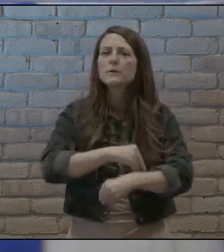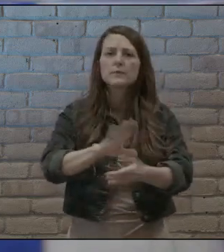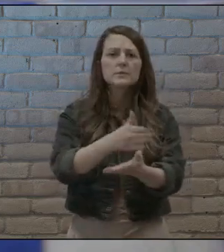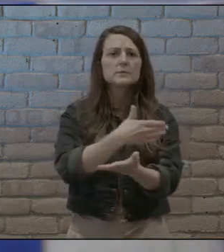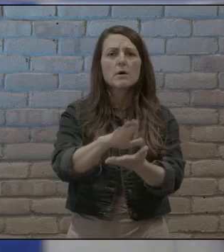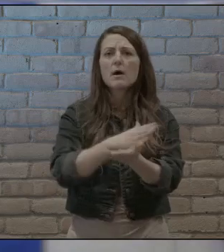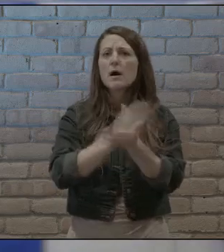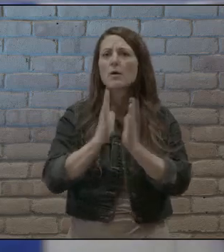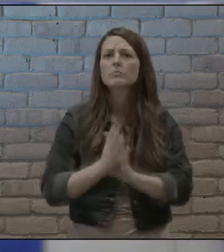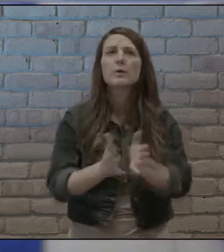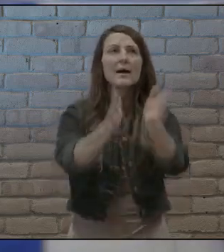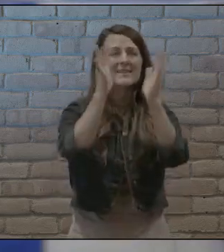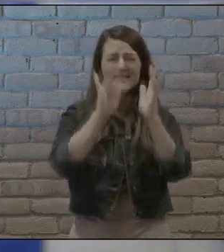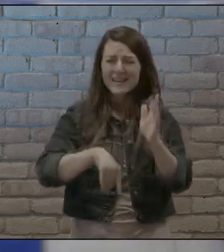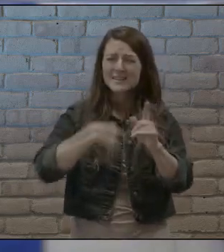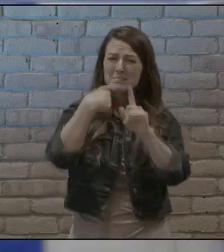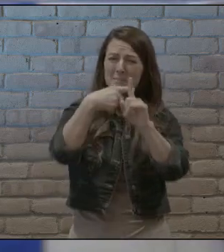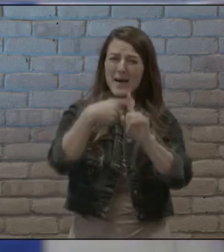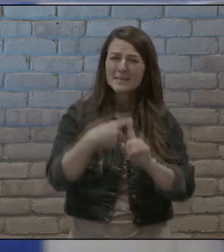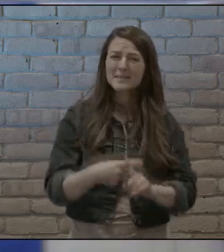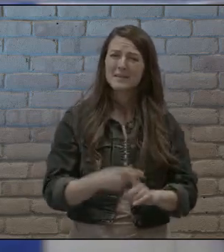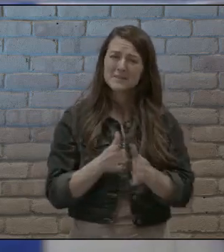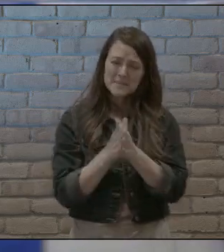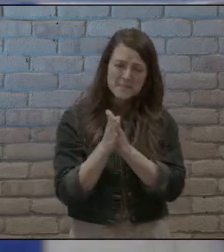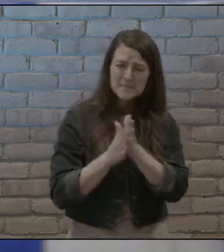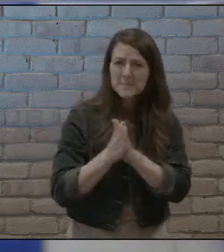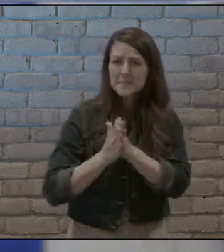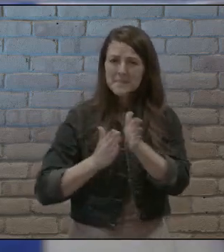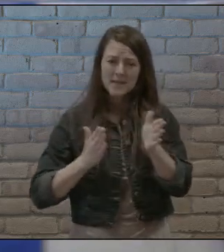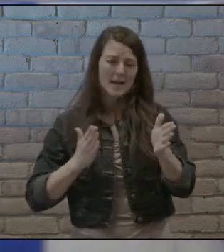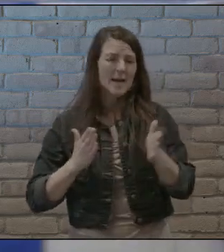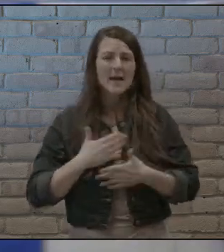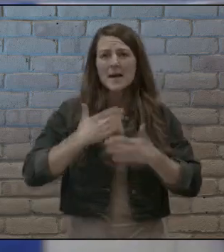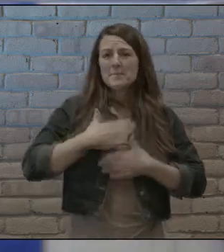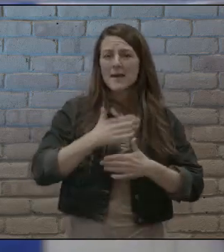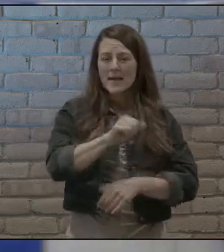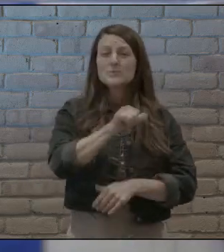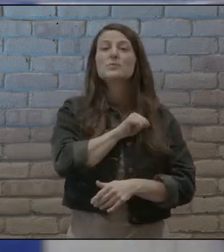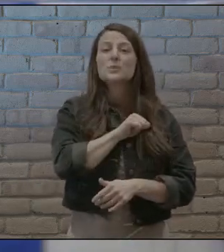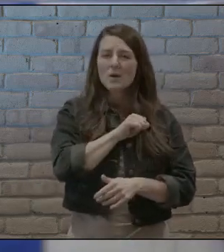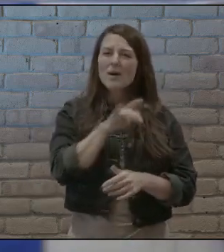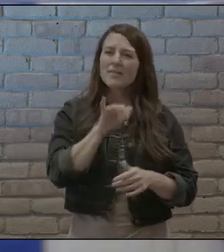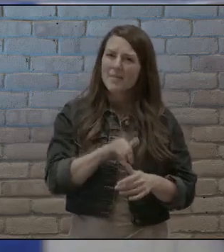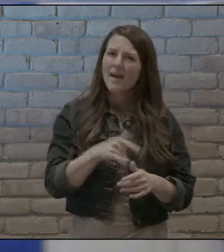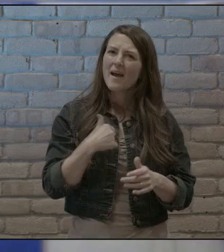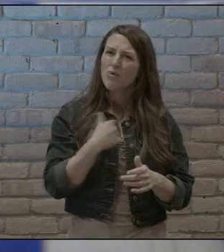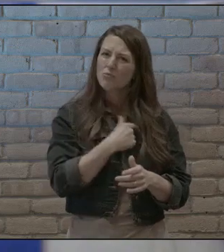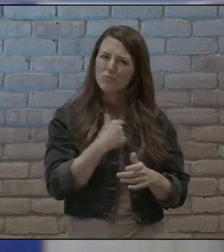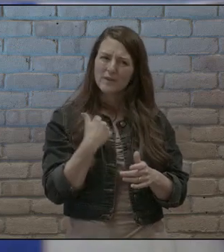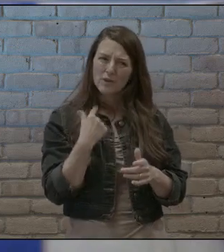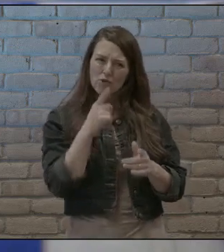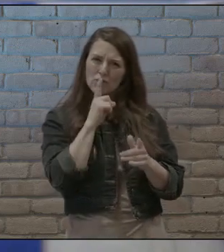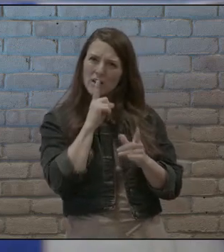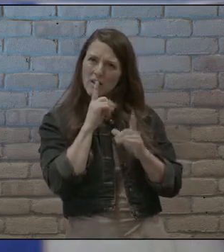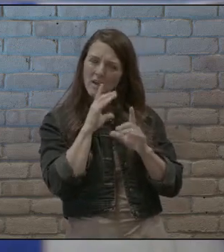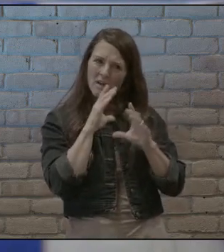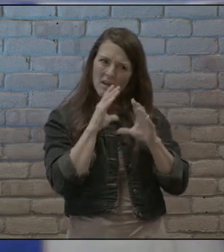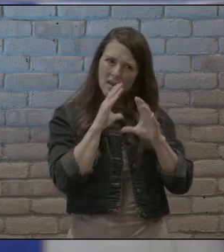It's a positive, enthusiastic attitude that actually draws us closer and closer to her because we